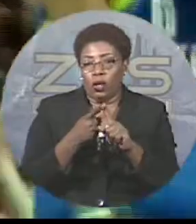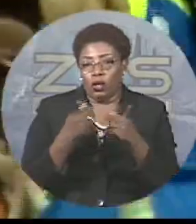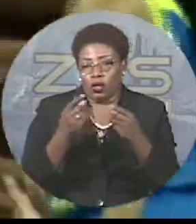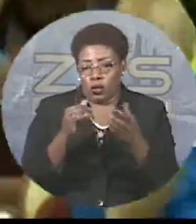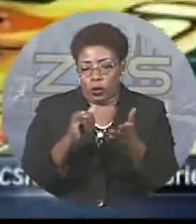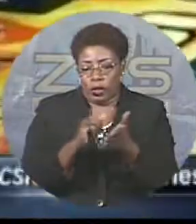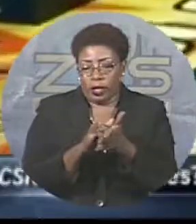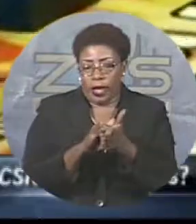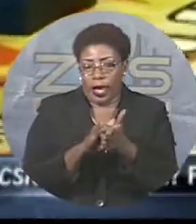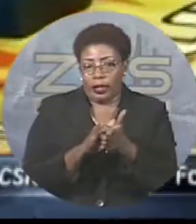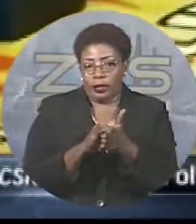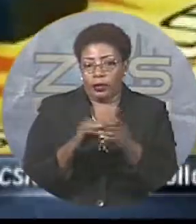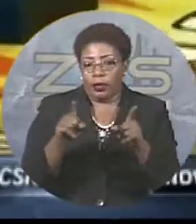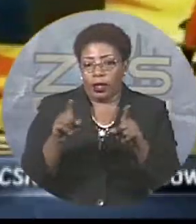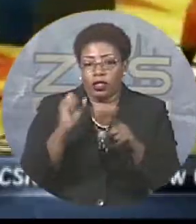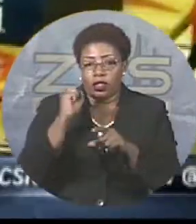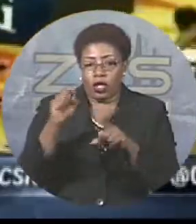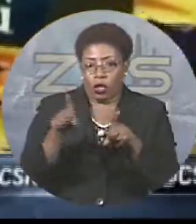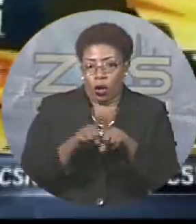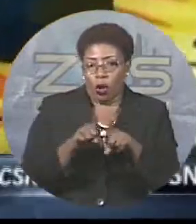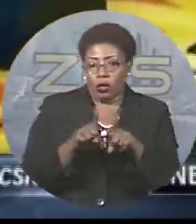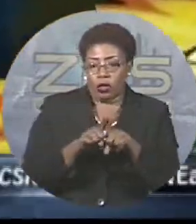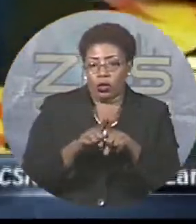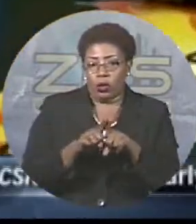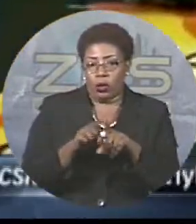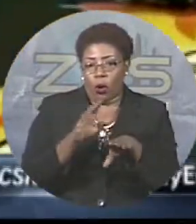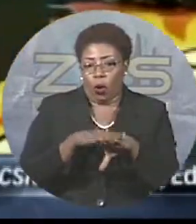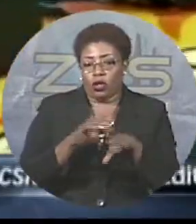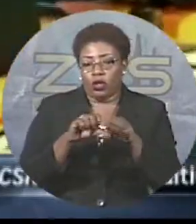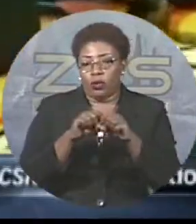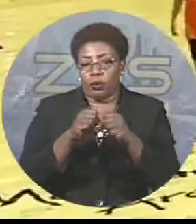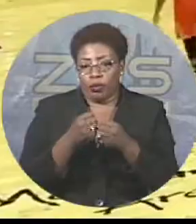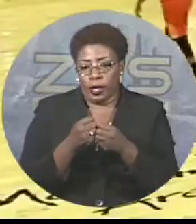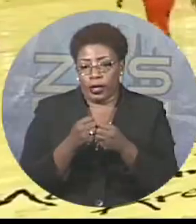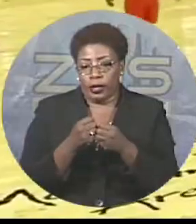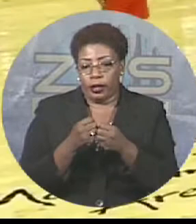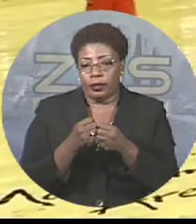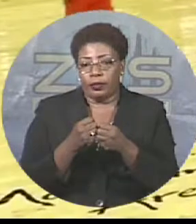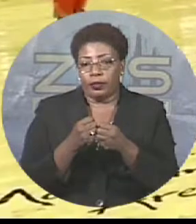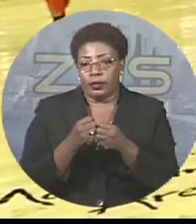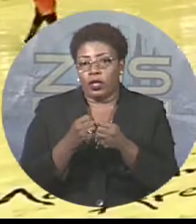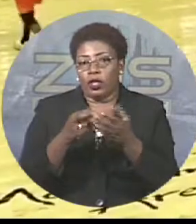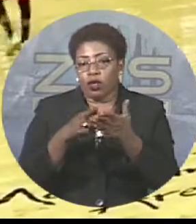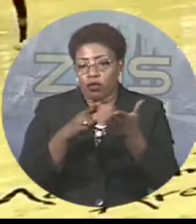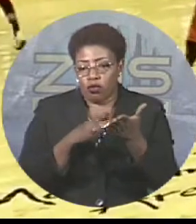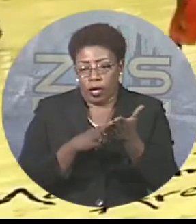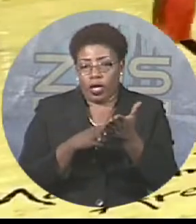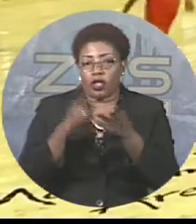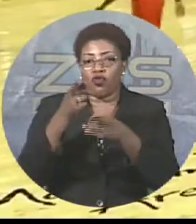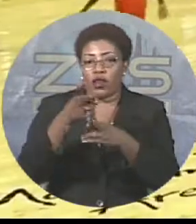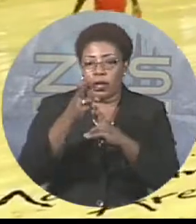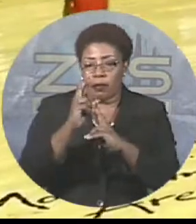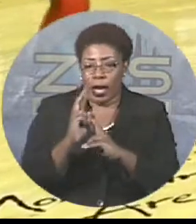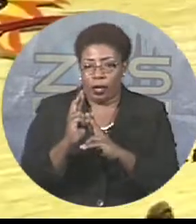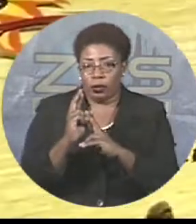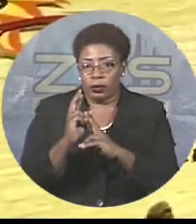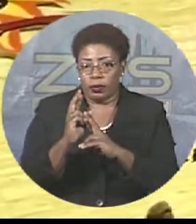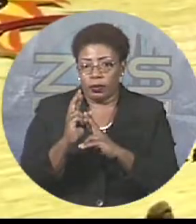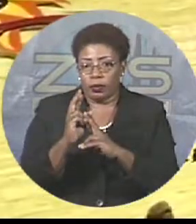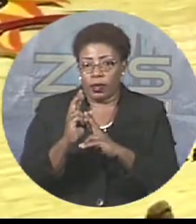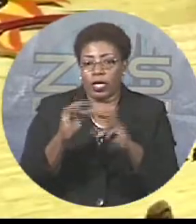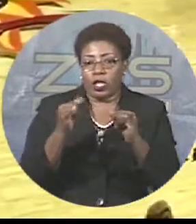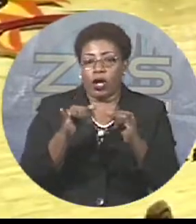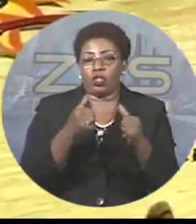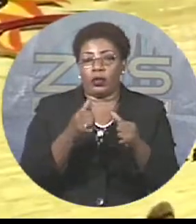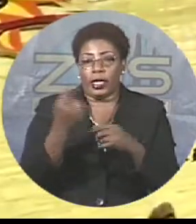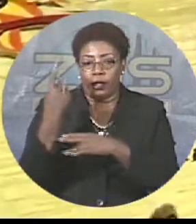to that, Jones also on pace to break the overall rebounding percentage as well, so a lot to play for in